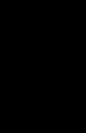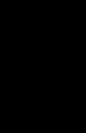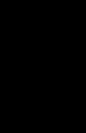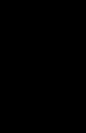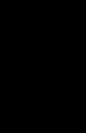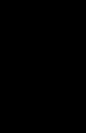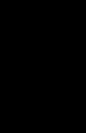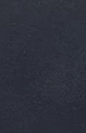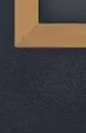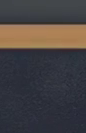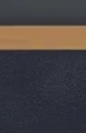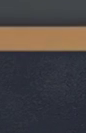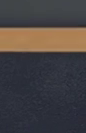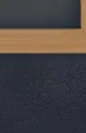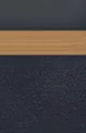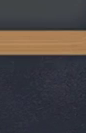national educator.